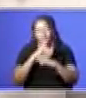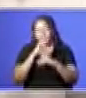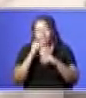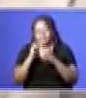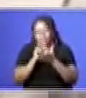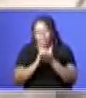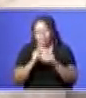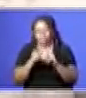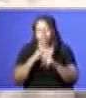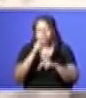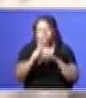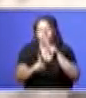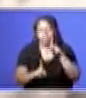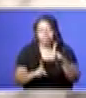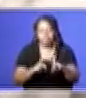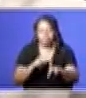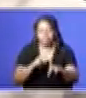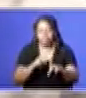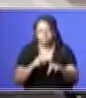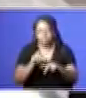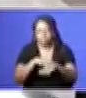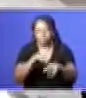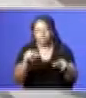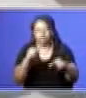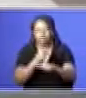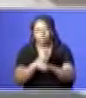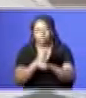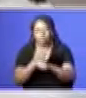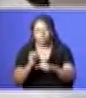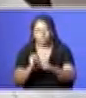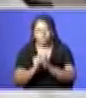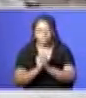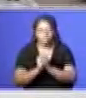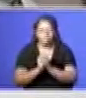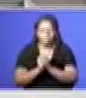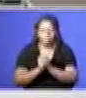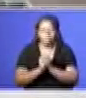communicate that to the people on the ground. Crystal Darling, ZNS Network News.